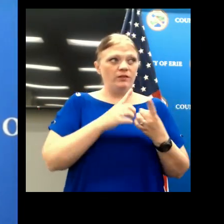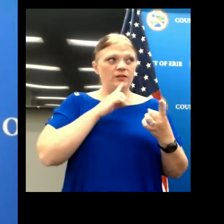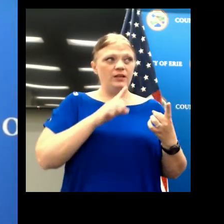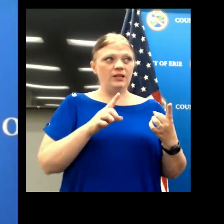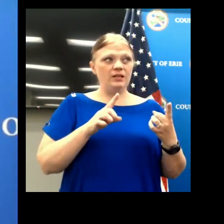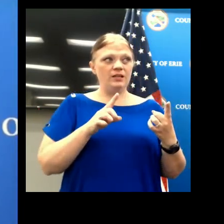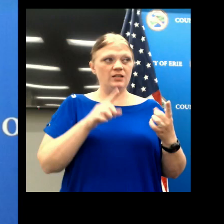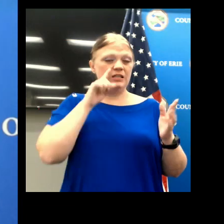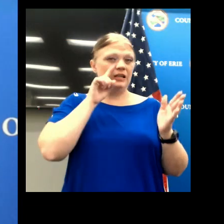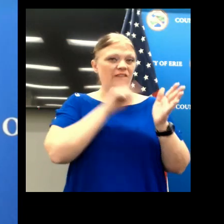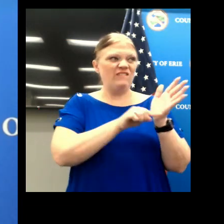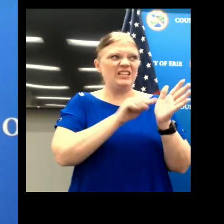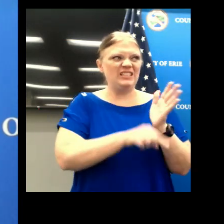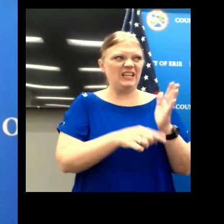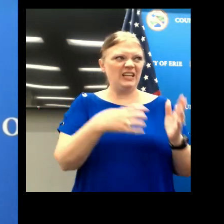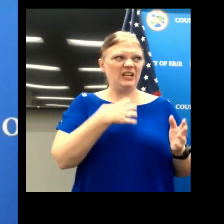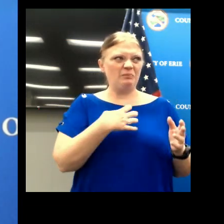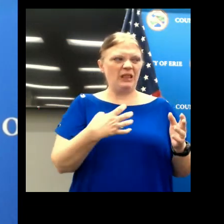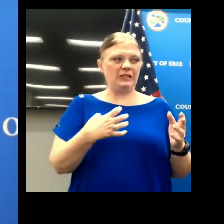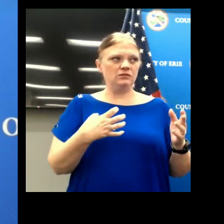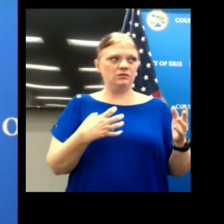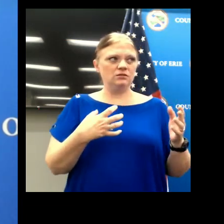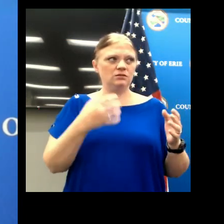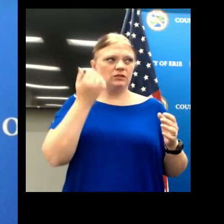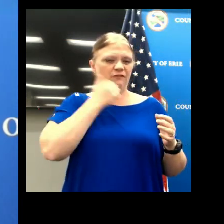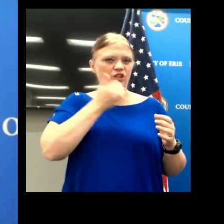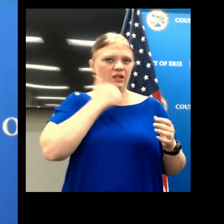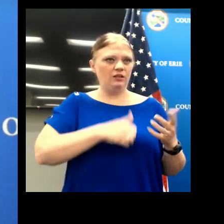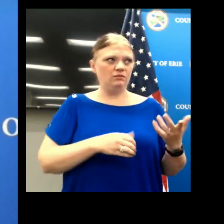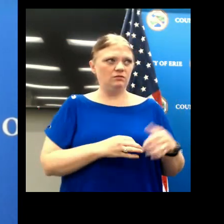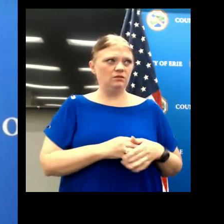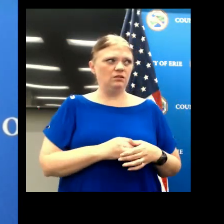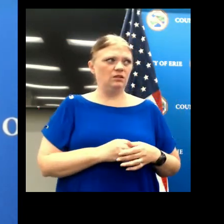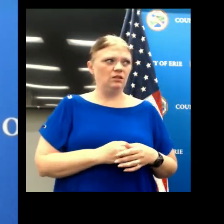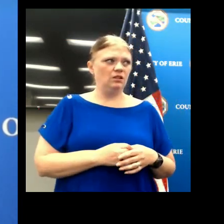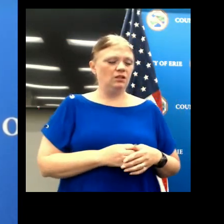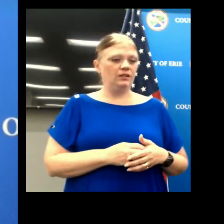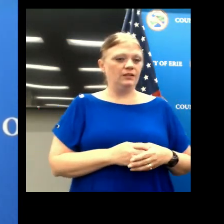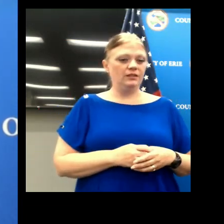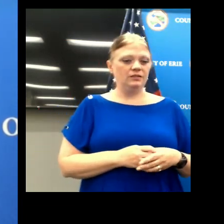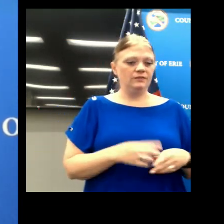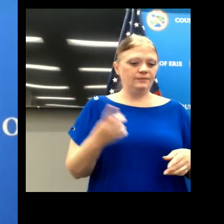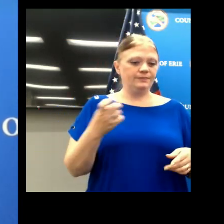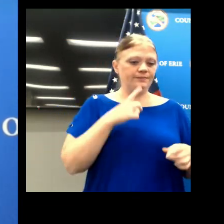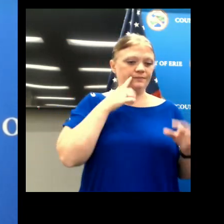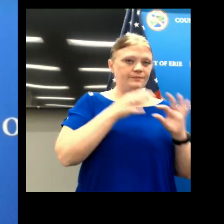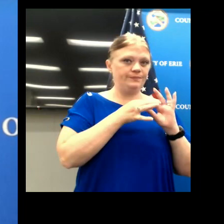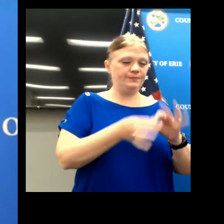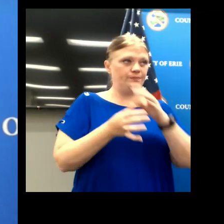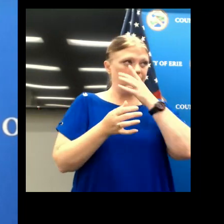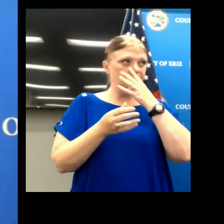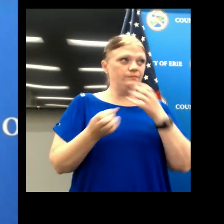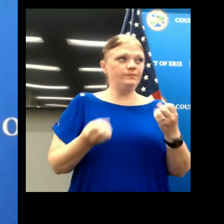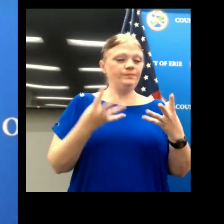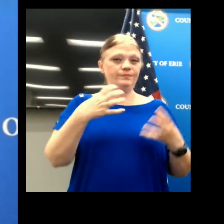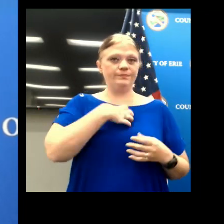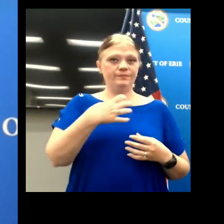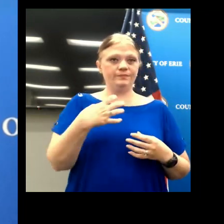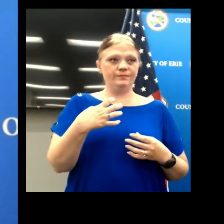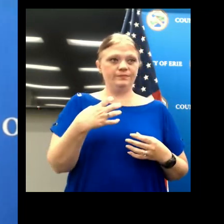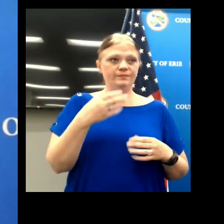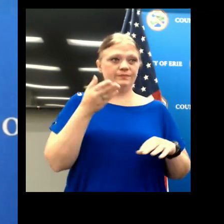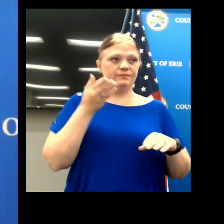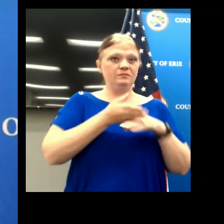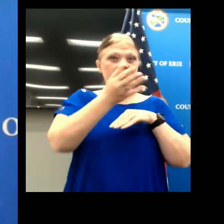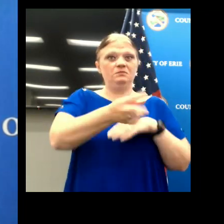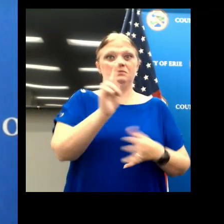just investigating these complaints every single day? The question was with regards to the number of complaints that we received, over 2,000